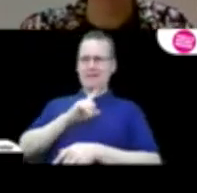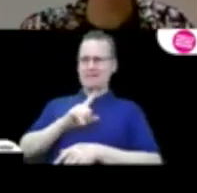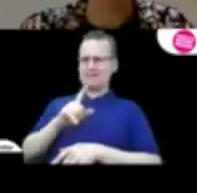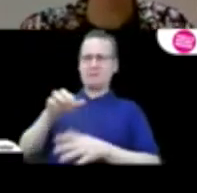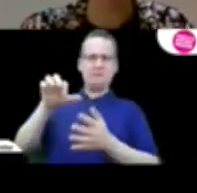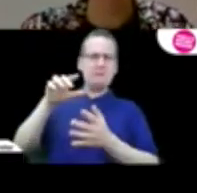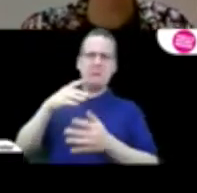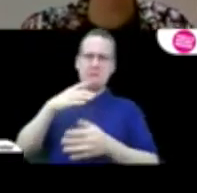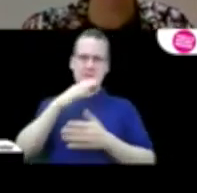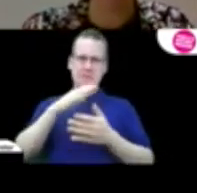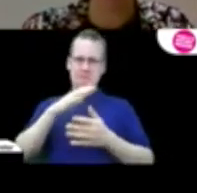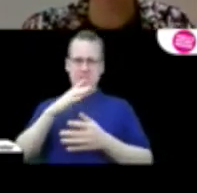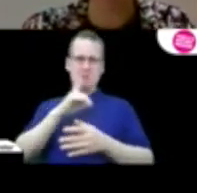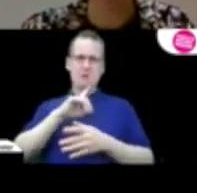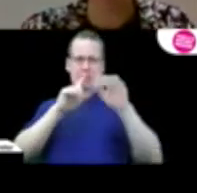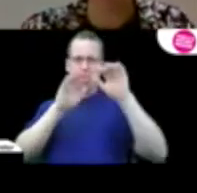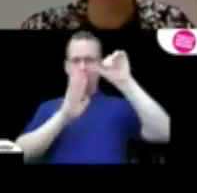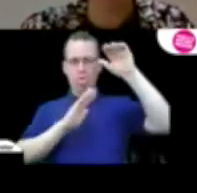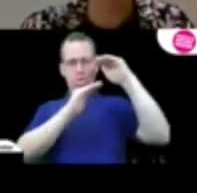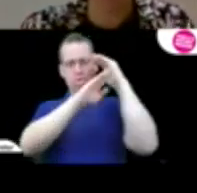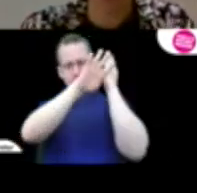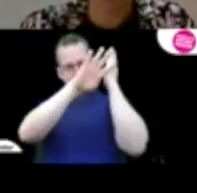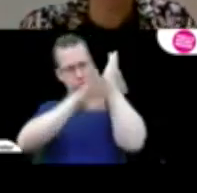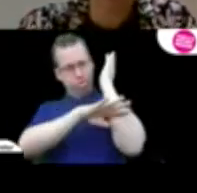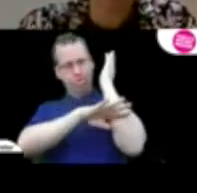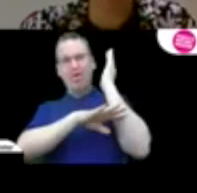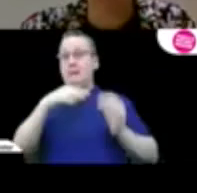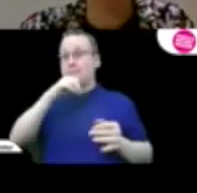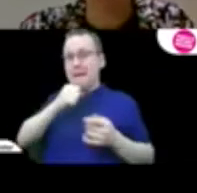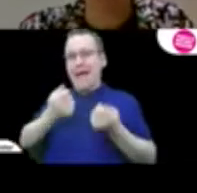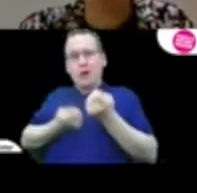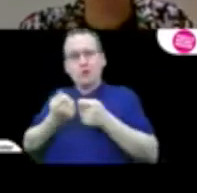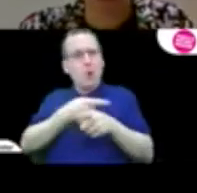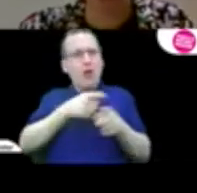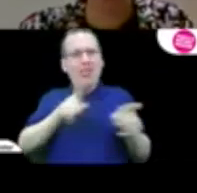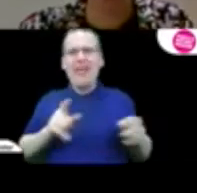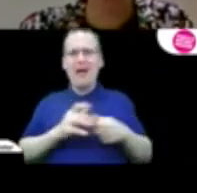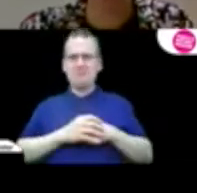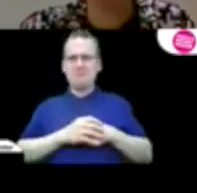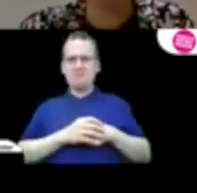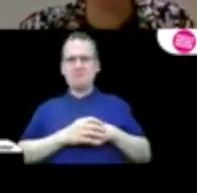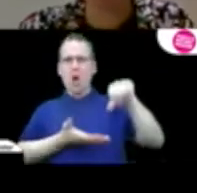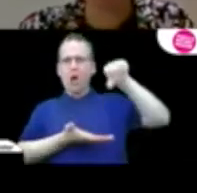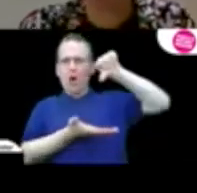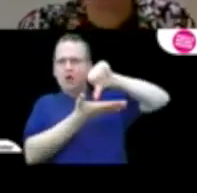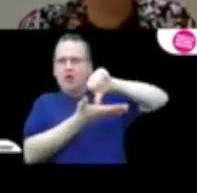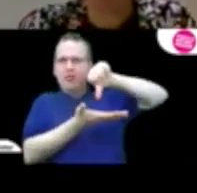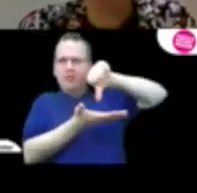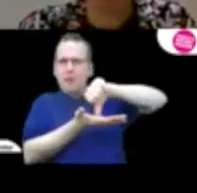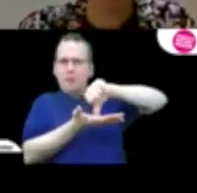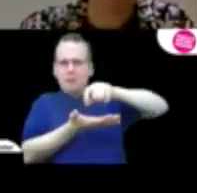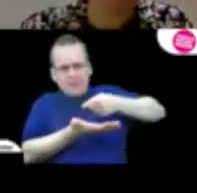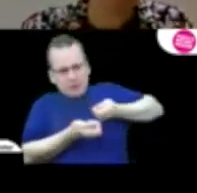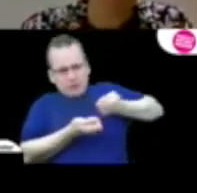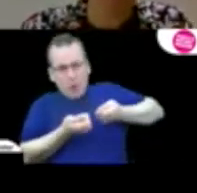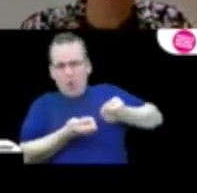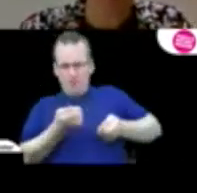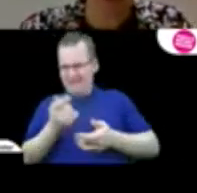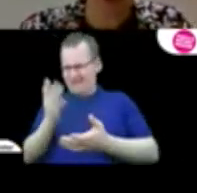and their lives were controlled in so many other ways. There was no reason to explicitly outlaw